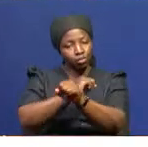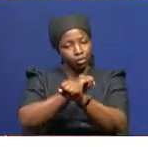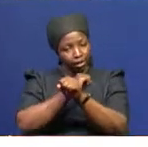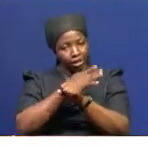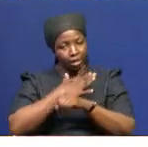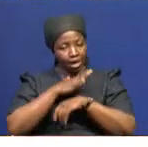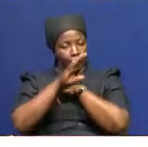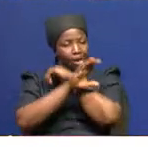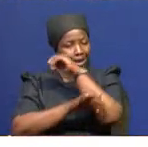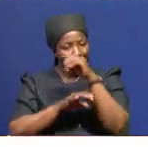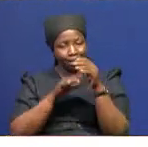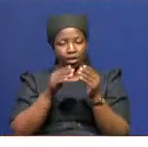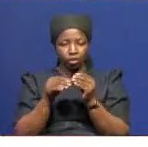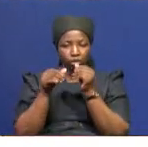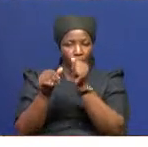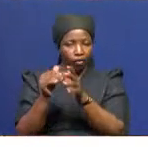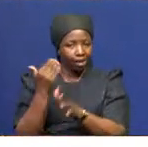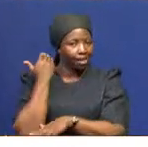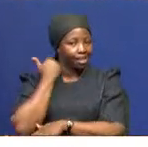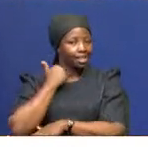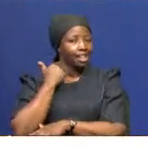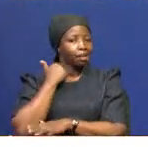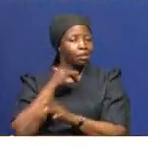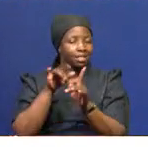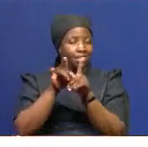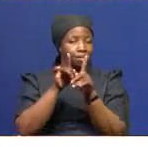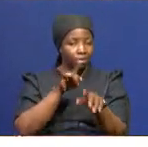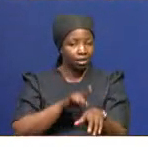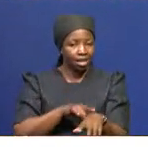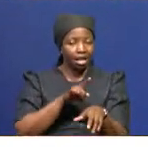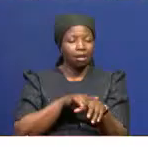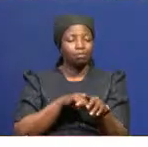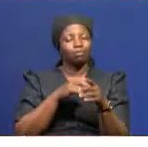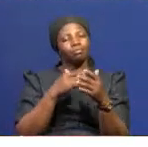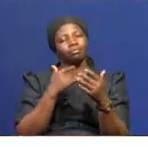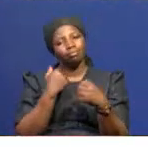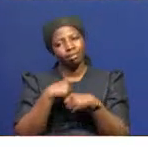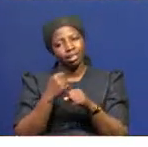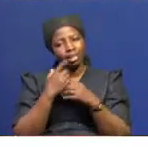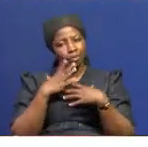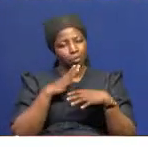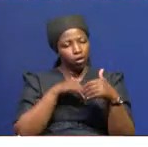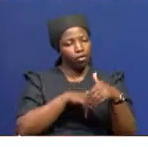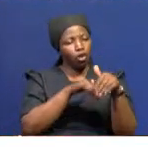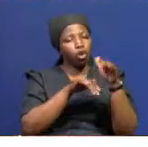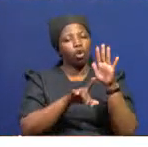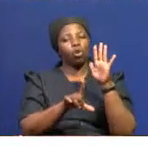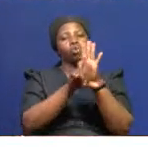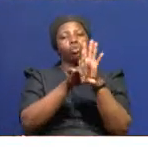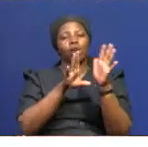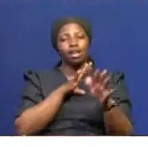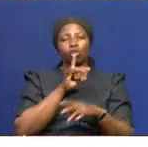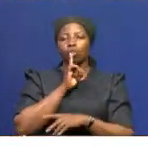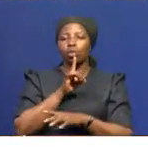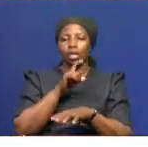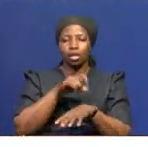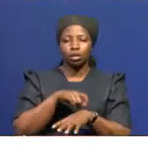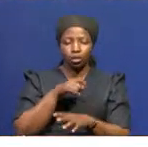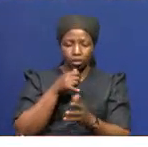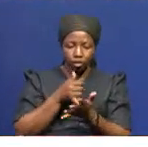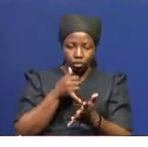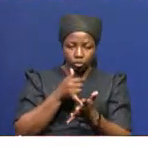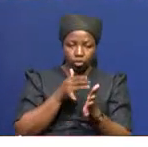country, to combat crime and in enforcement of law and order, including during public